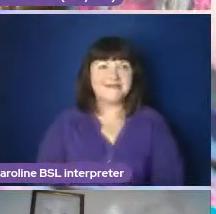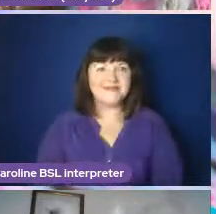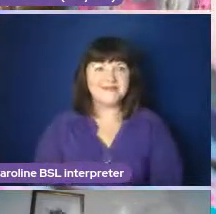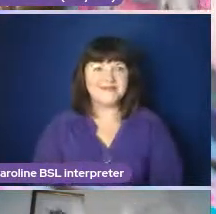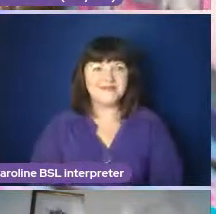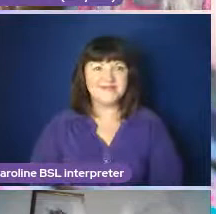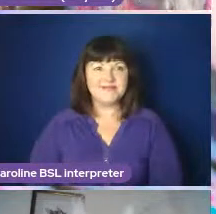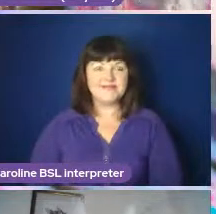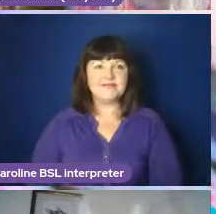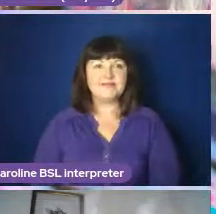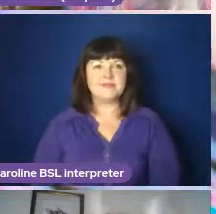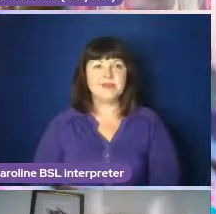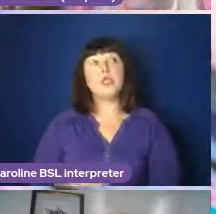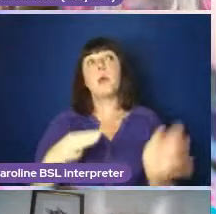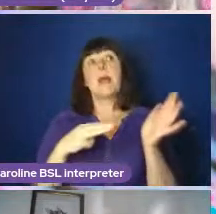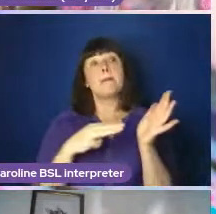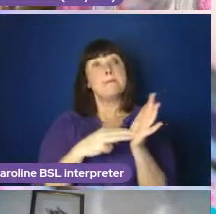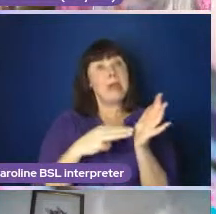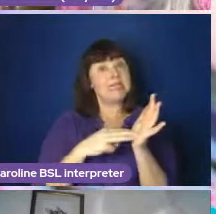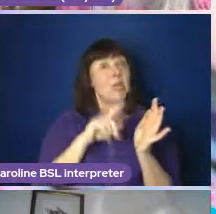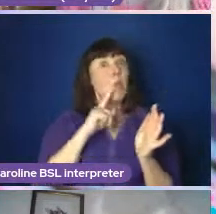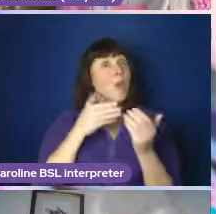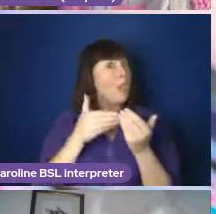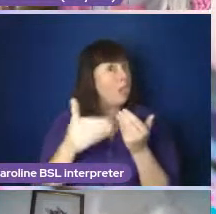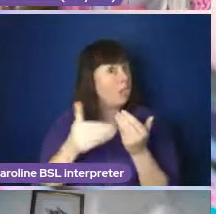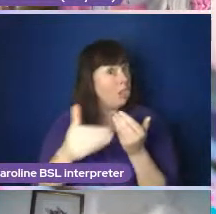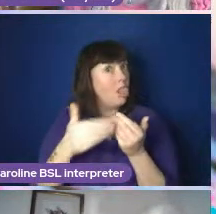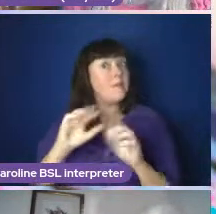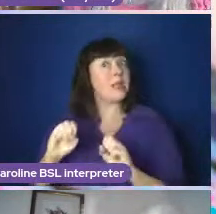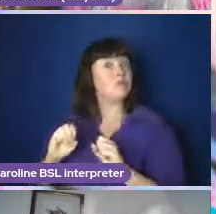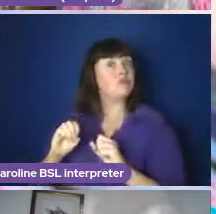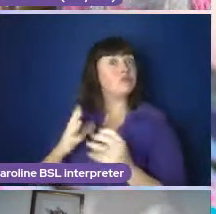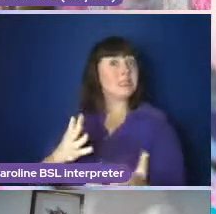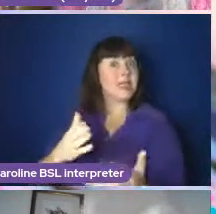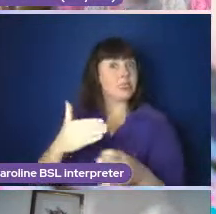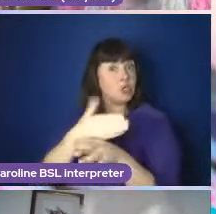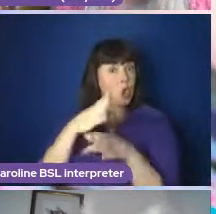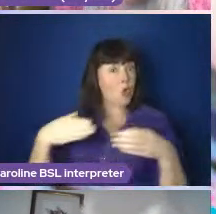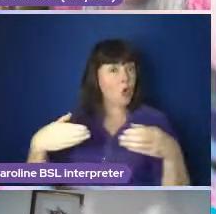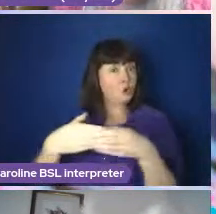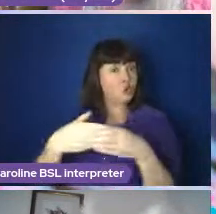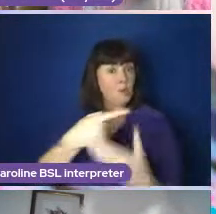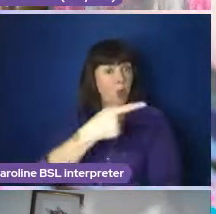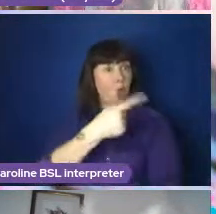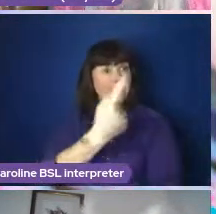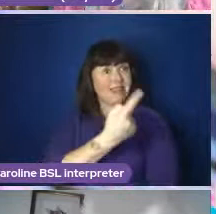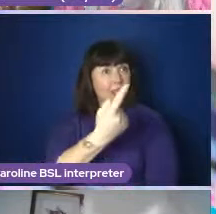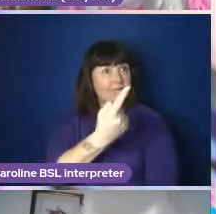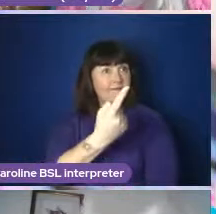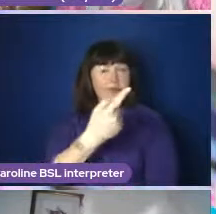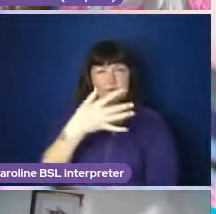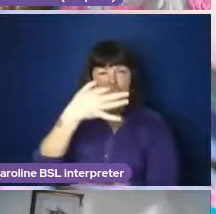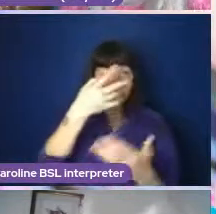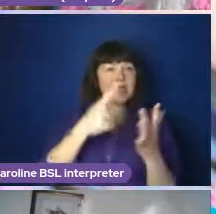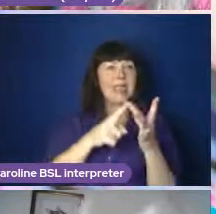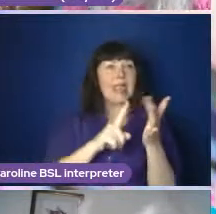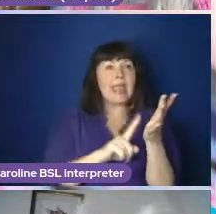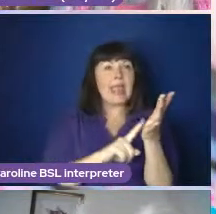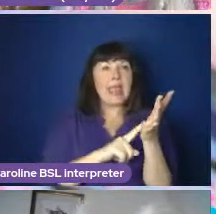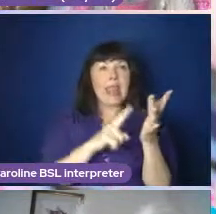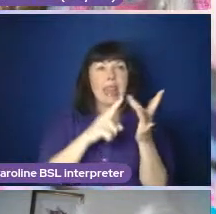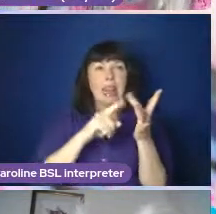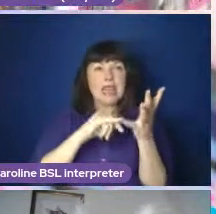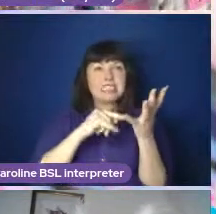Mandy will actually be presenting some of our workshops soon as well. She is a very talented illustrator and she designed